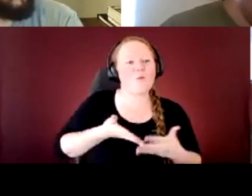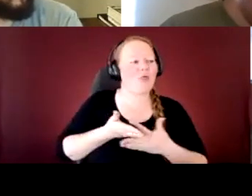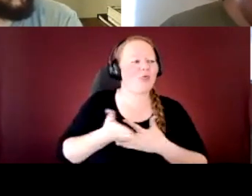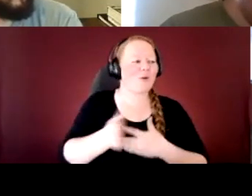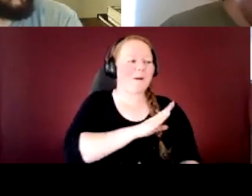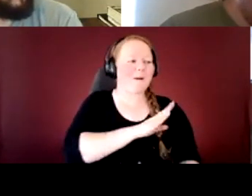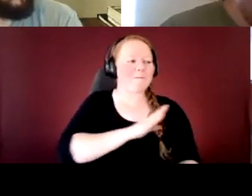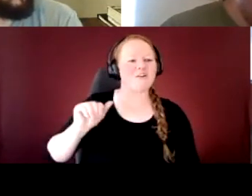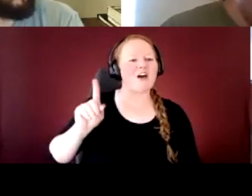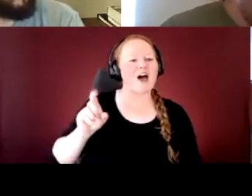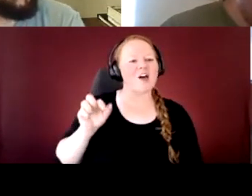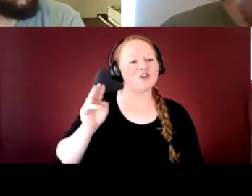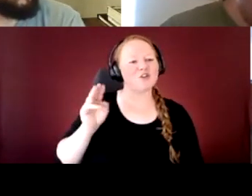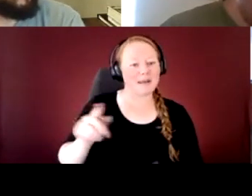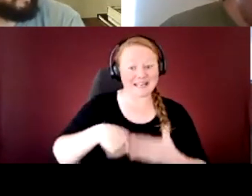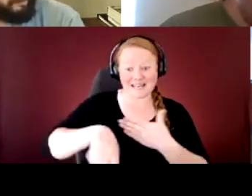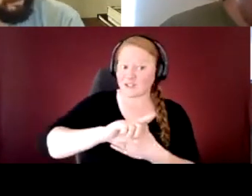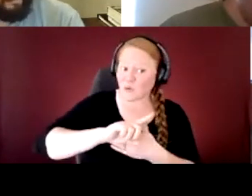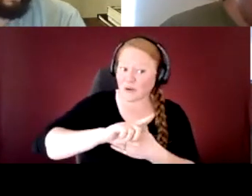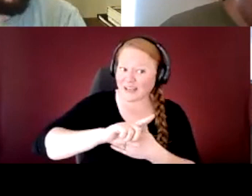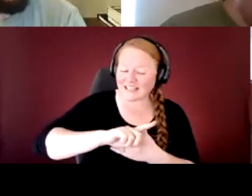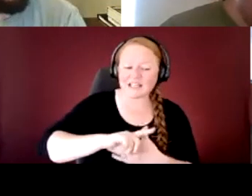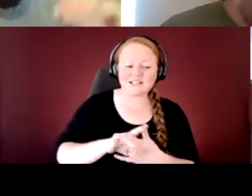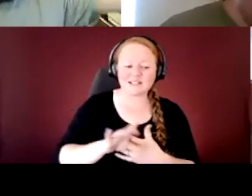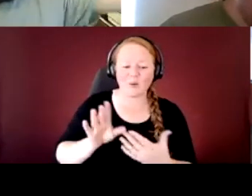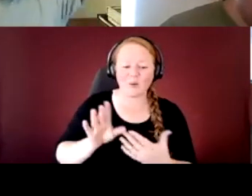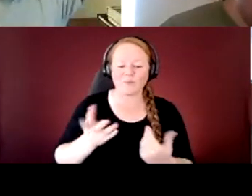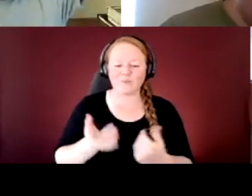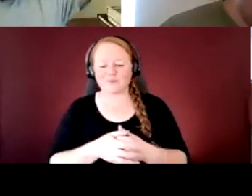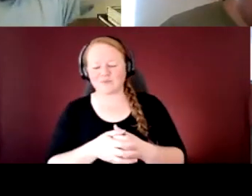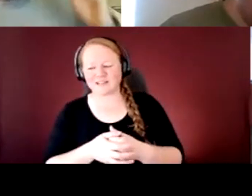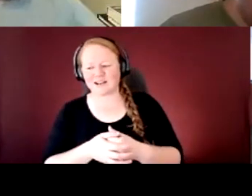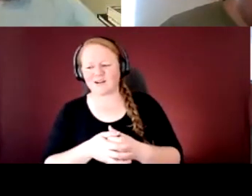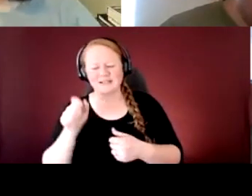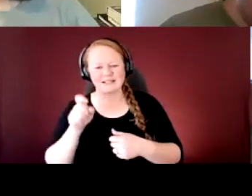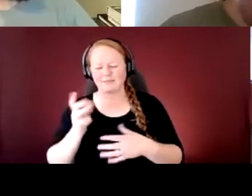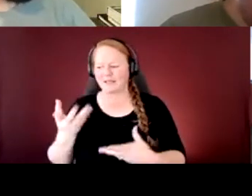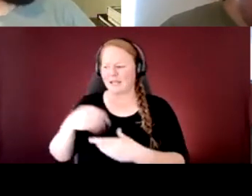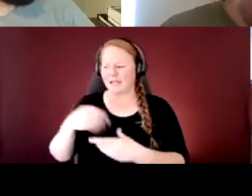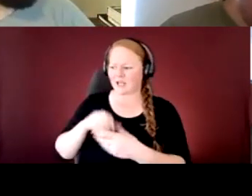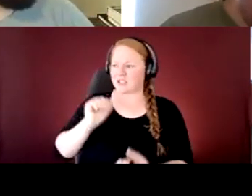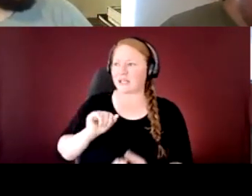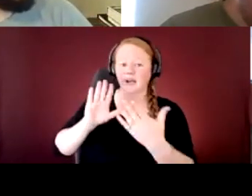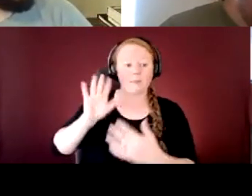need to stay engaged and stay involved. Sign up for public testimony when the hearing is announced.